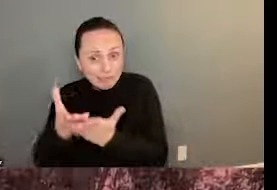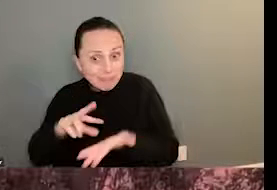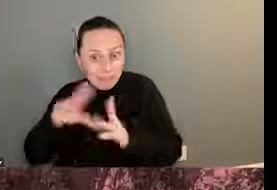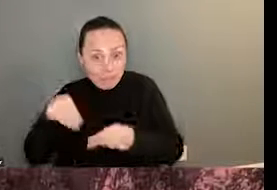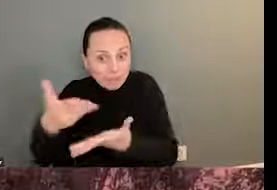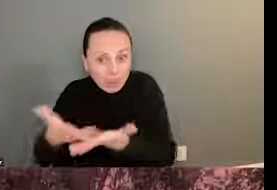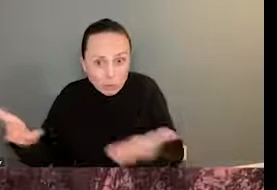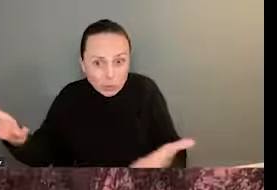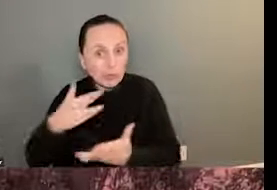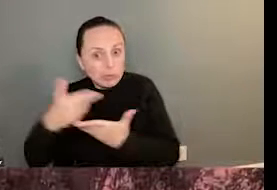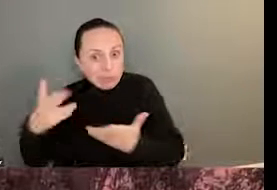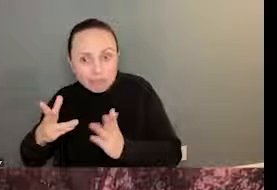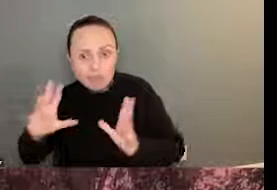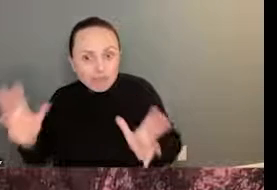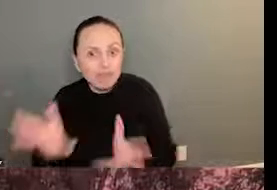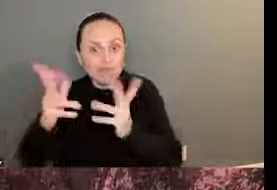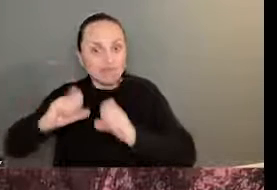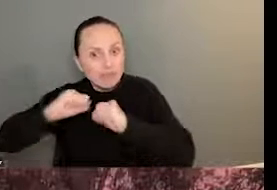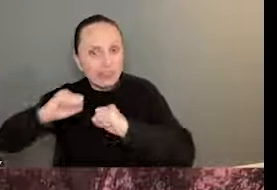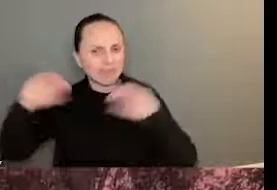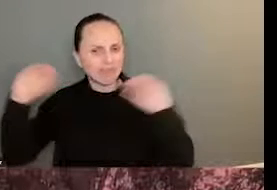resources to shore up their shield.